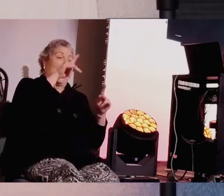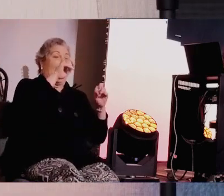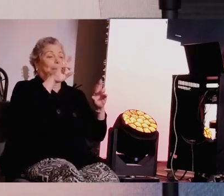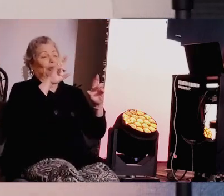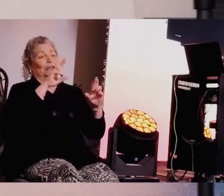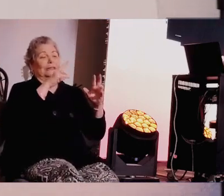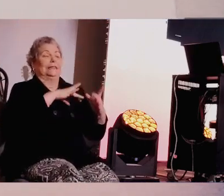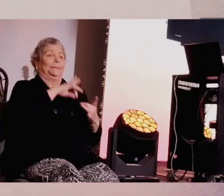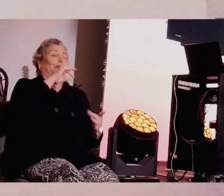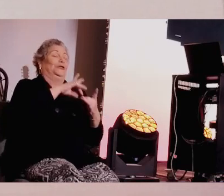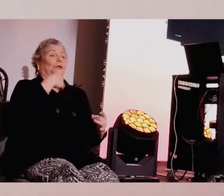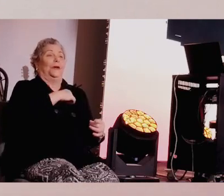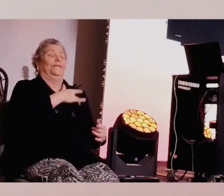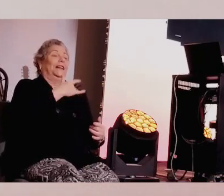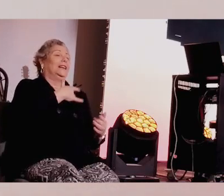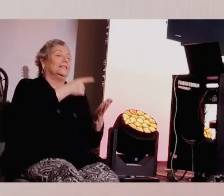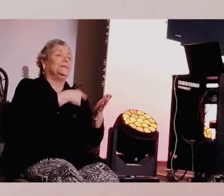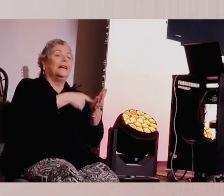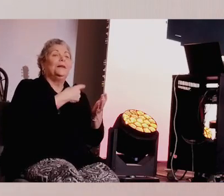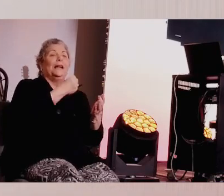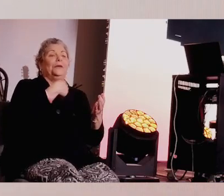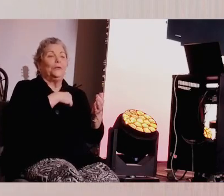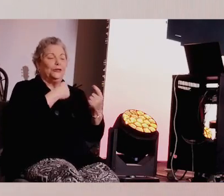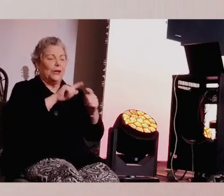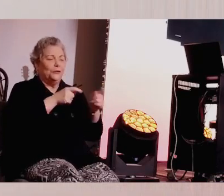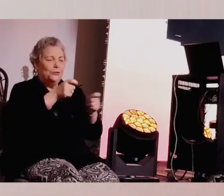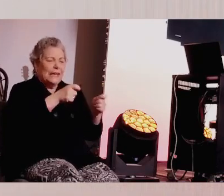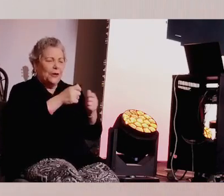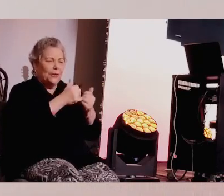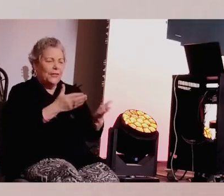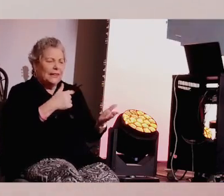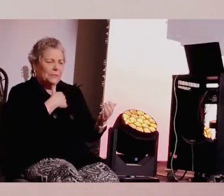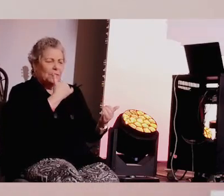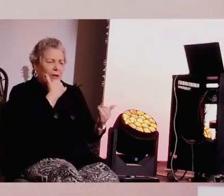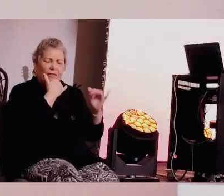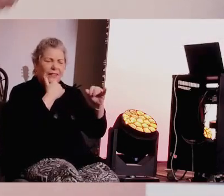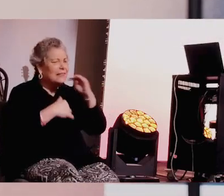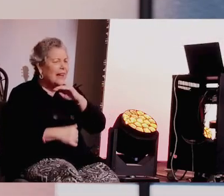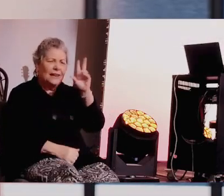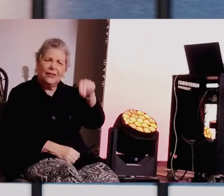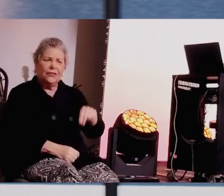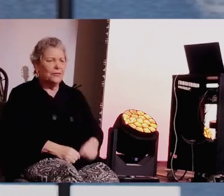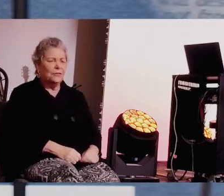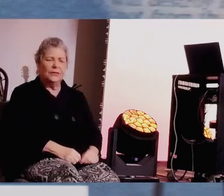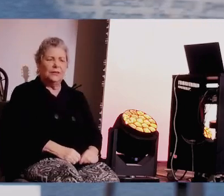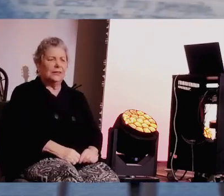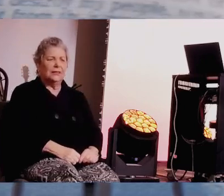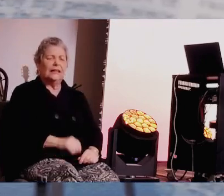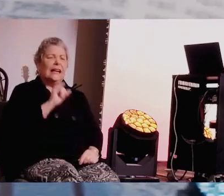find, that somehow we're dealing with things must be wrong, that's a lie from the pit of hell.